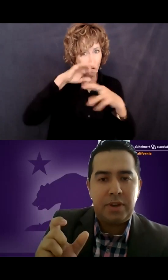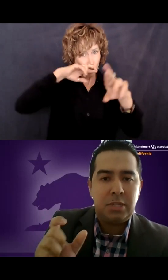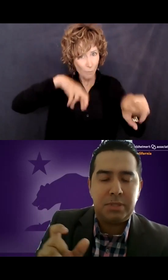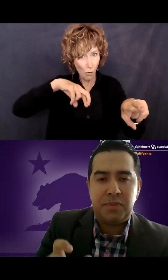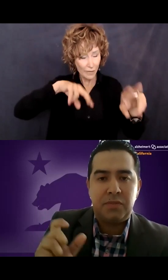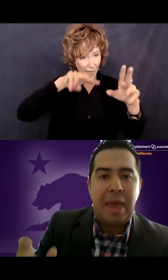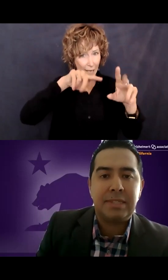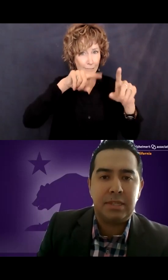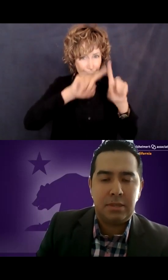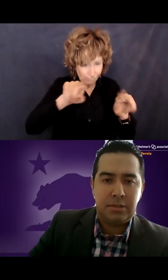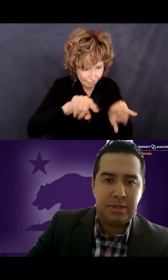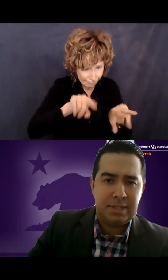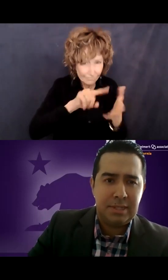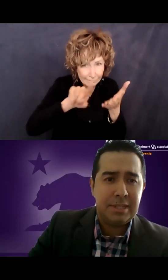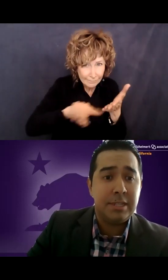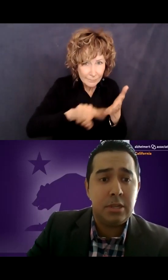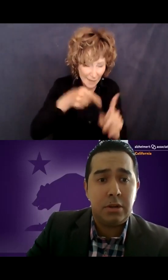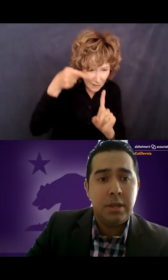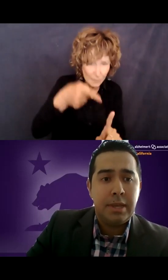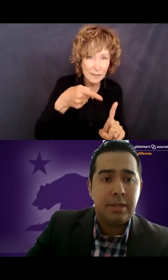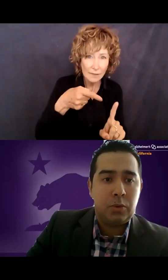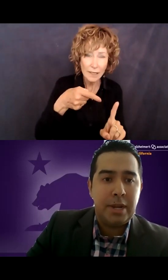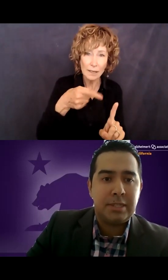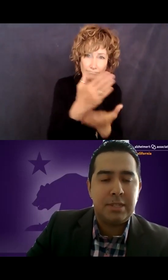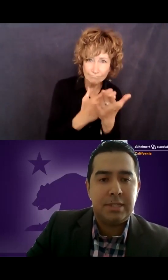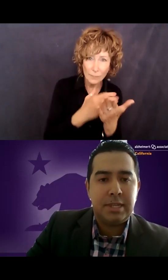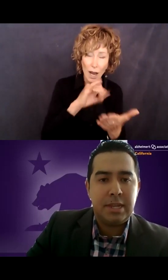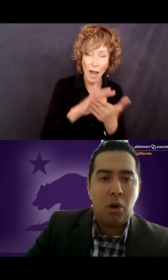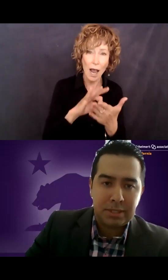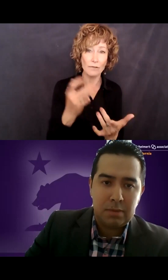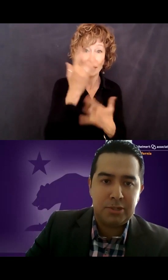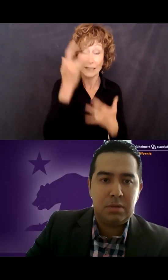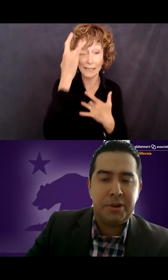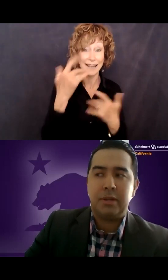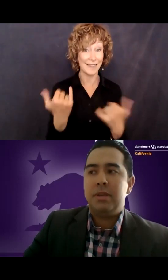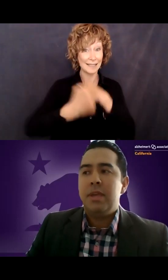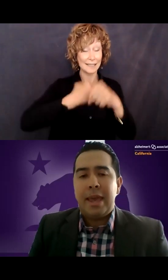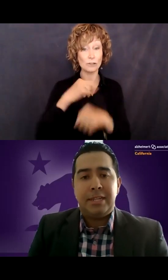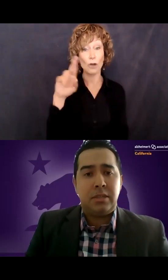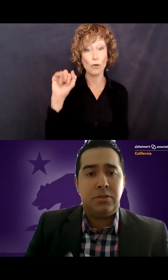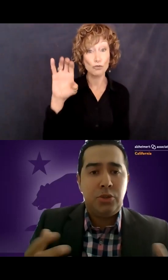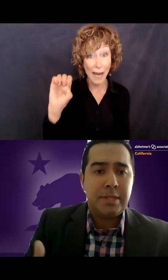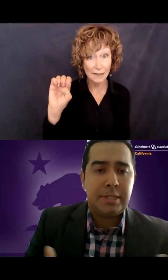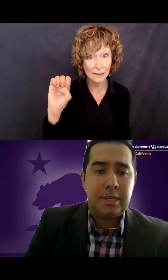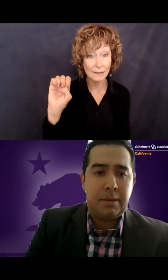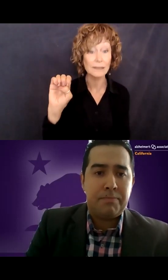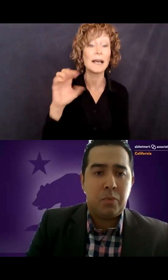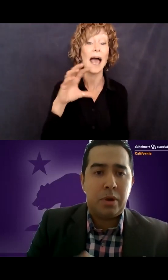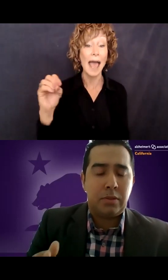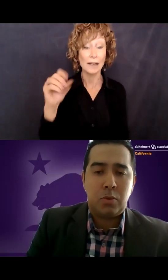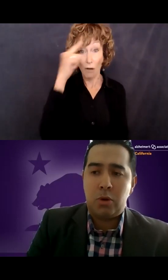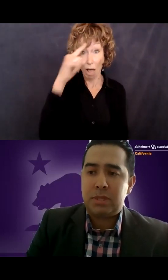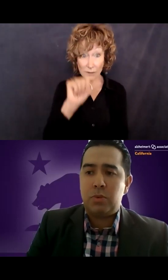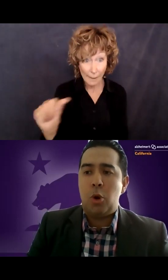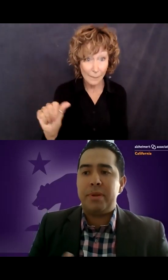into a very specific facet into the disease. And this year is on race, ethnicity, and Alzheimer's in America. And as you can see, one